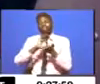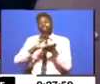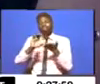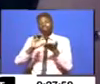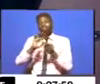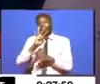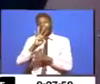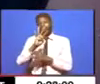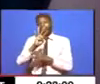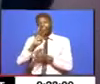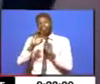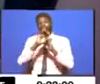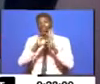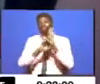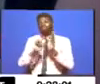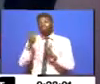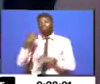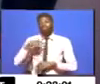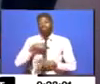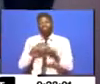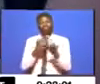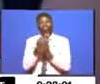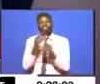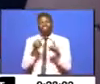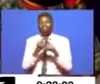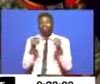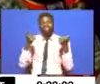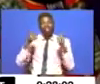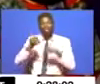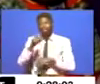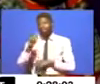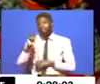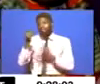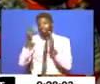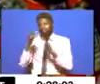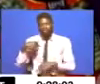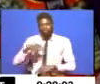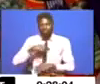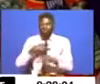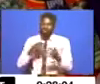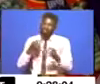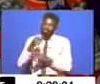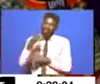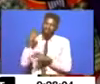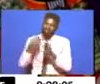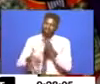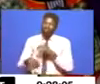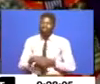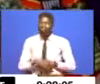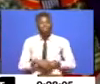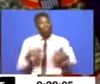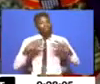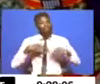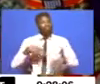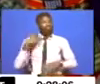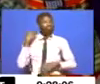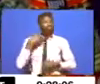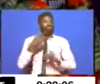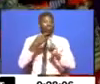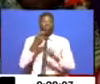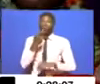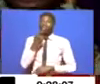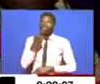have rights like any other Kenyan. We pay taxes like any other Kenyan. Wale ni wakora kutoka Pokot, wale wa